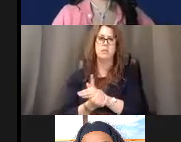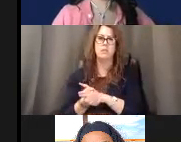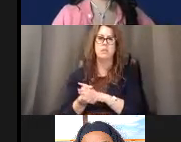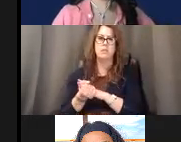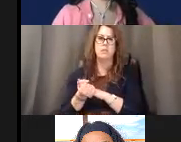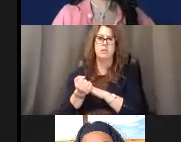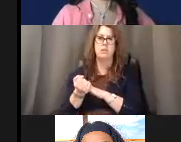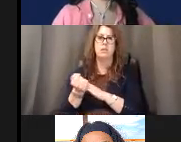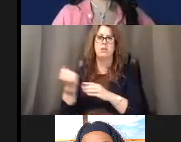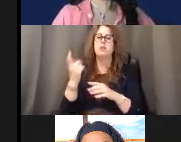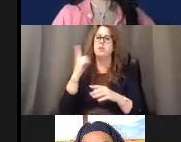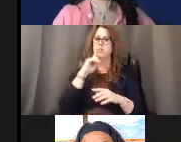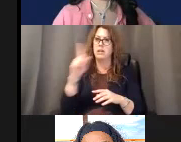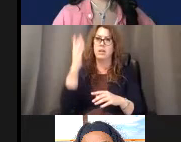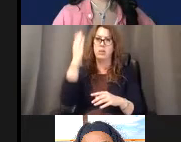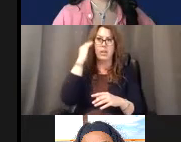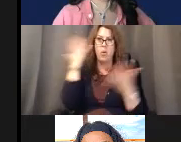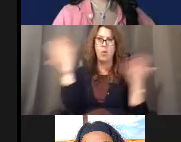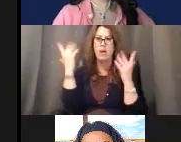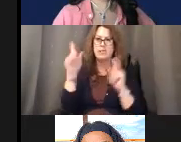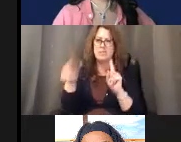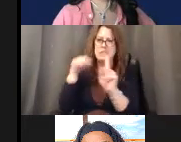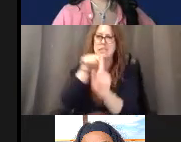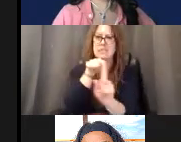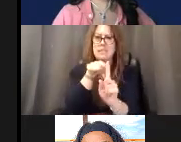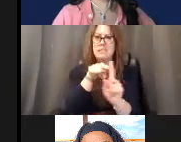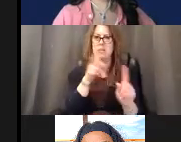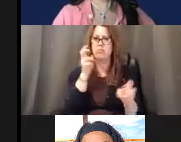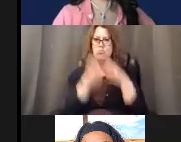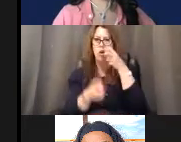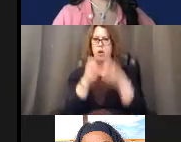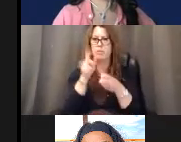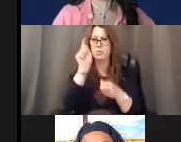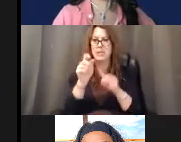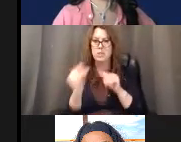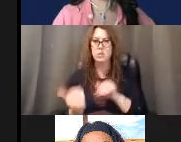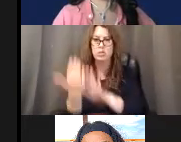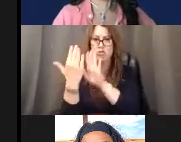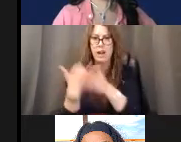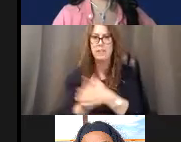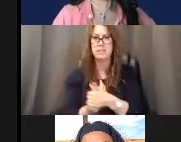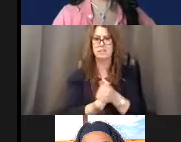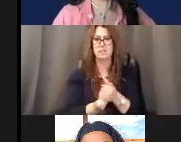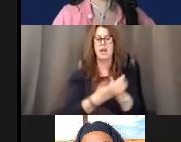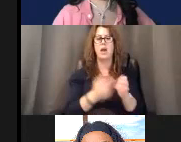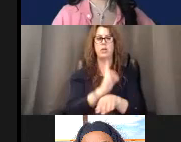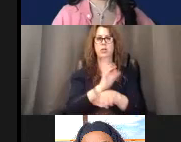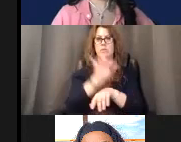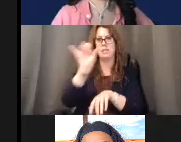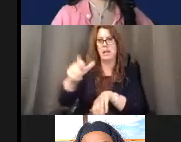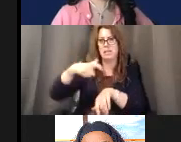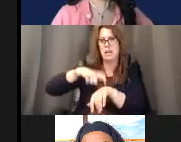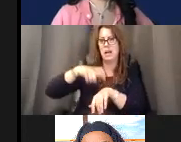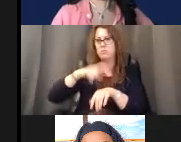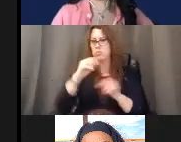the core issues we need to address, and we actually take the time to navigate and address those core